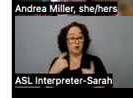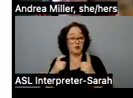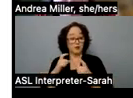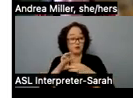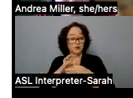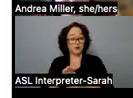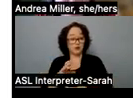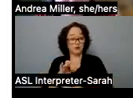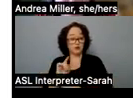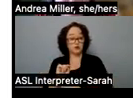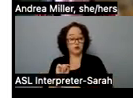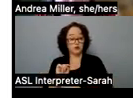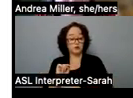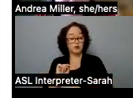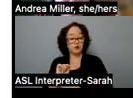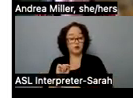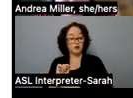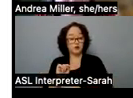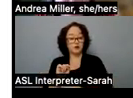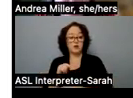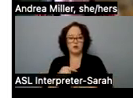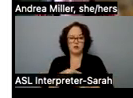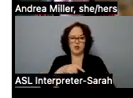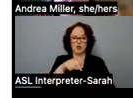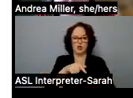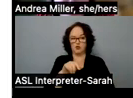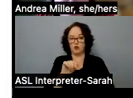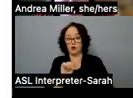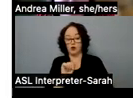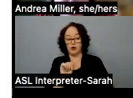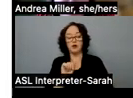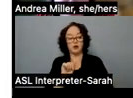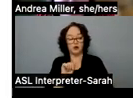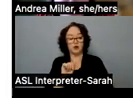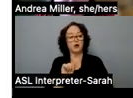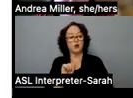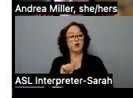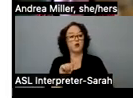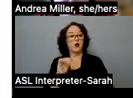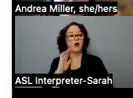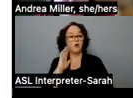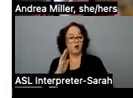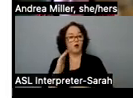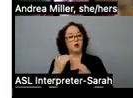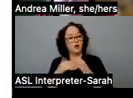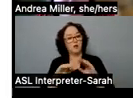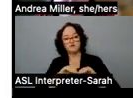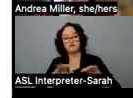chat and in the Q&A, we will send out answers to those questions